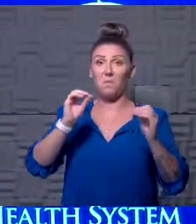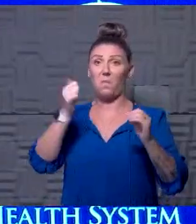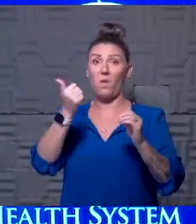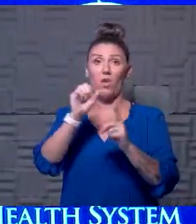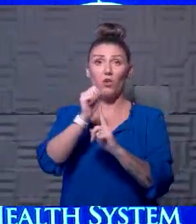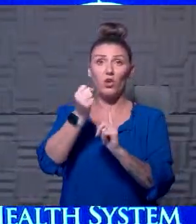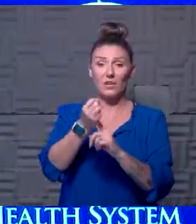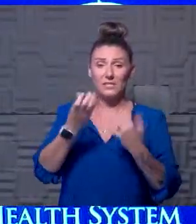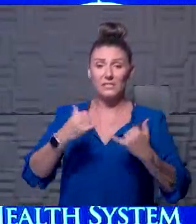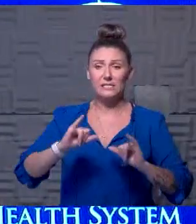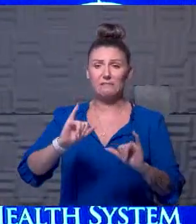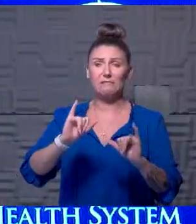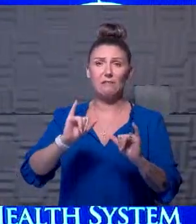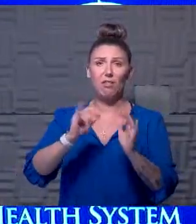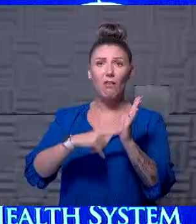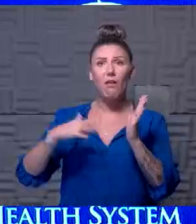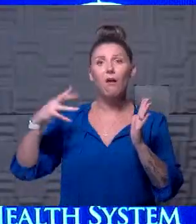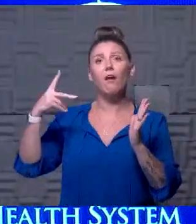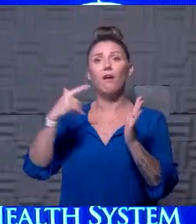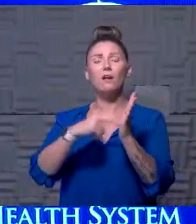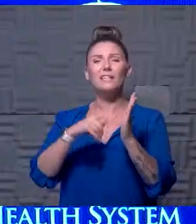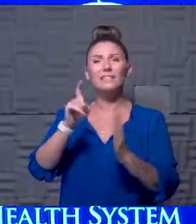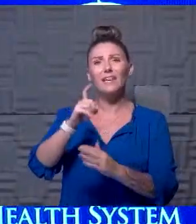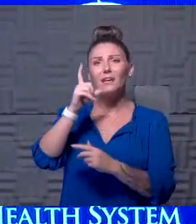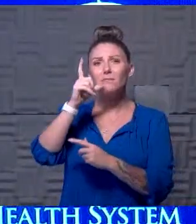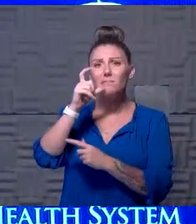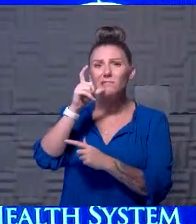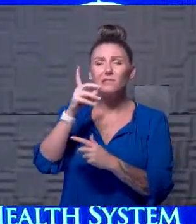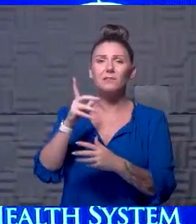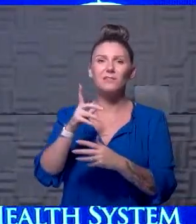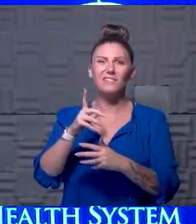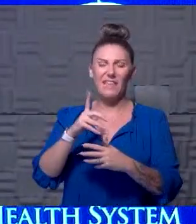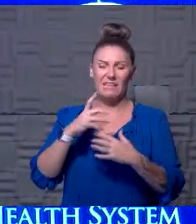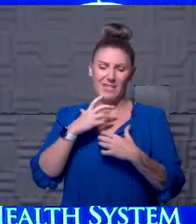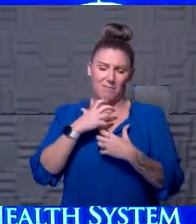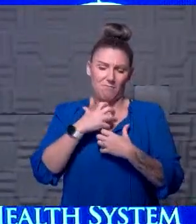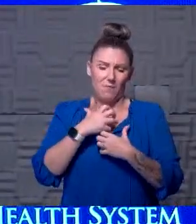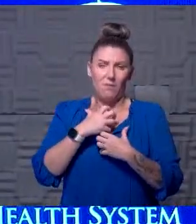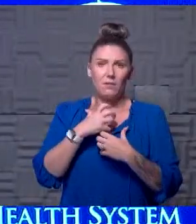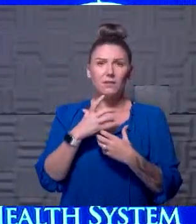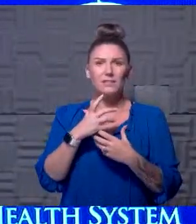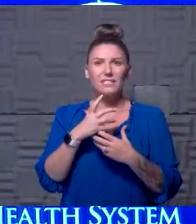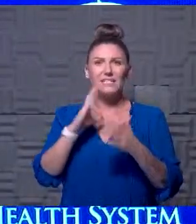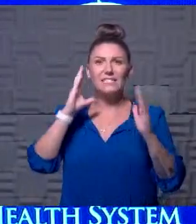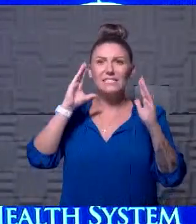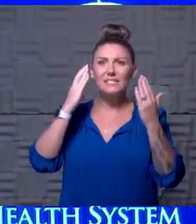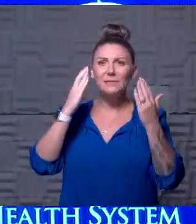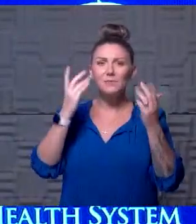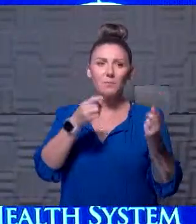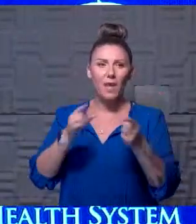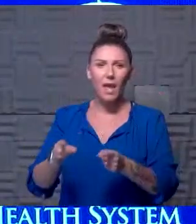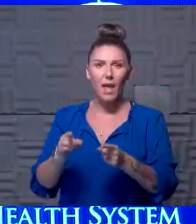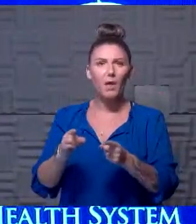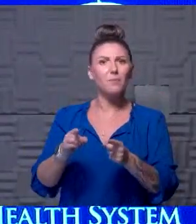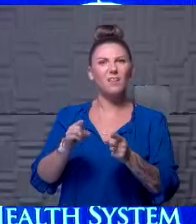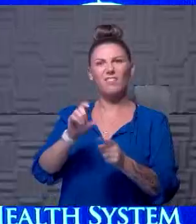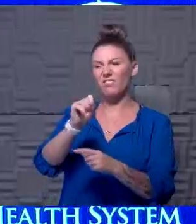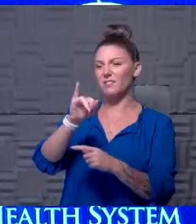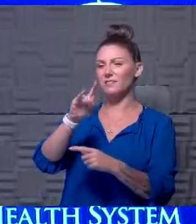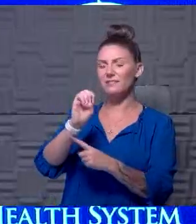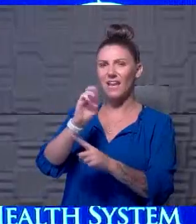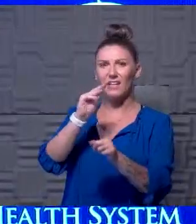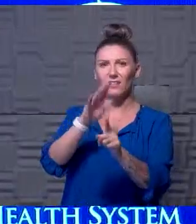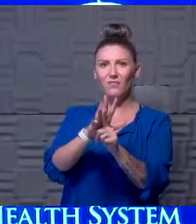and they are still occasionally needing that inhaler. Kind of that tightness seems to be a lingering side effect, even though